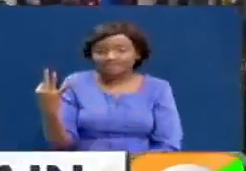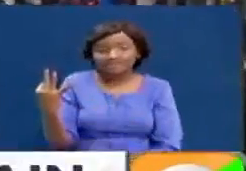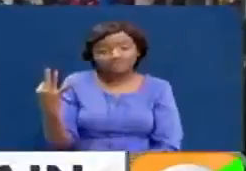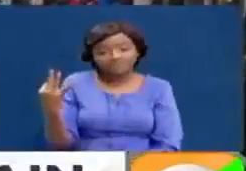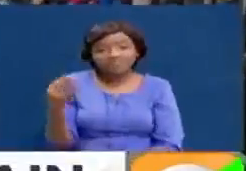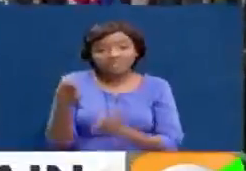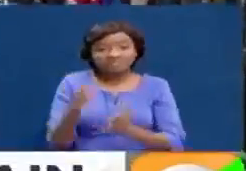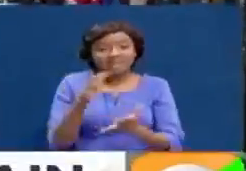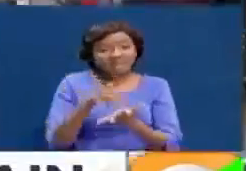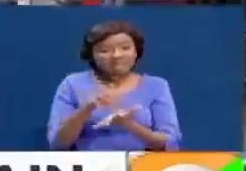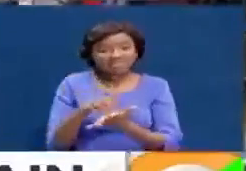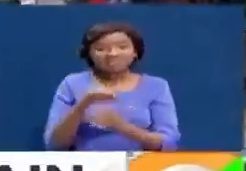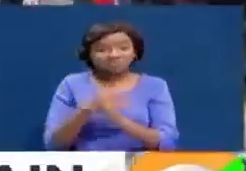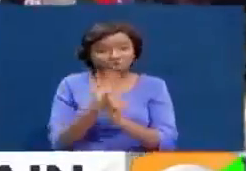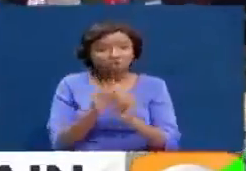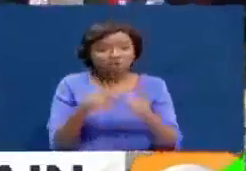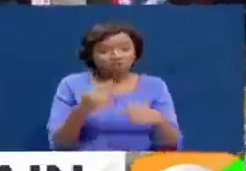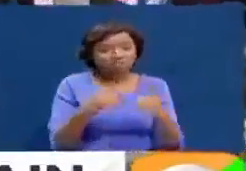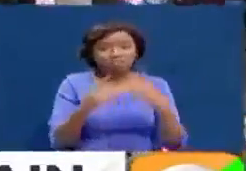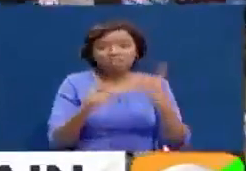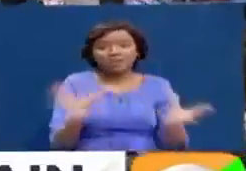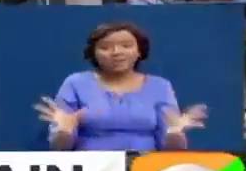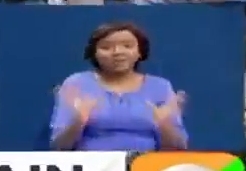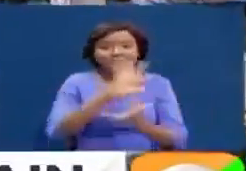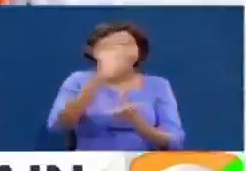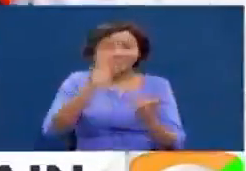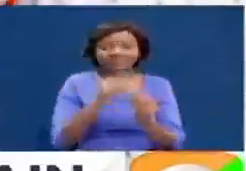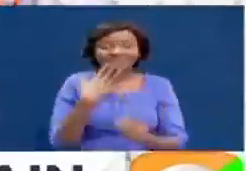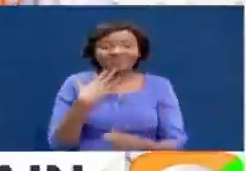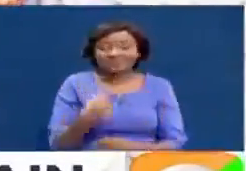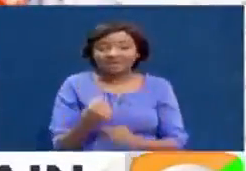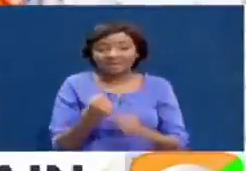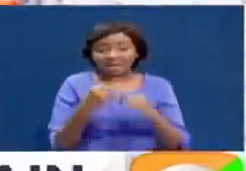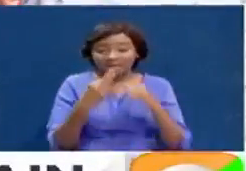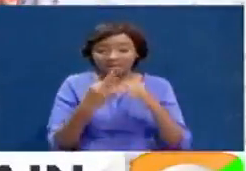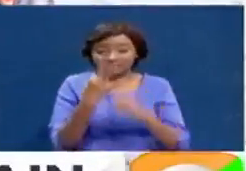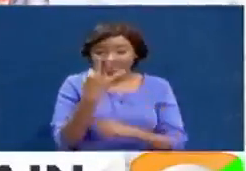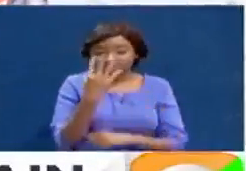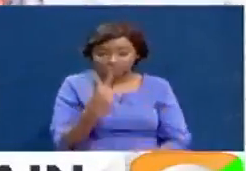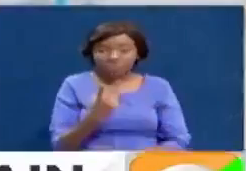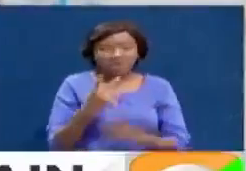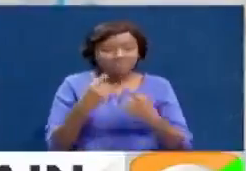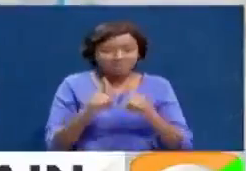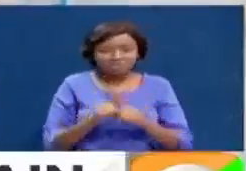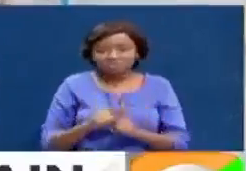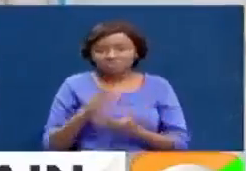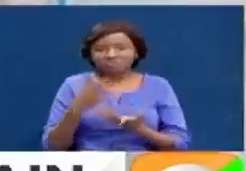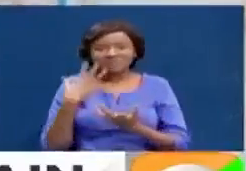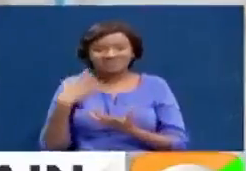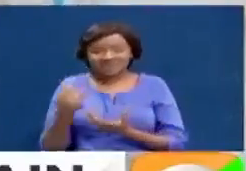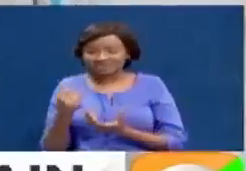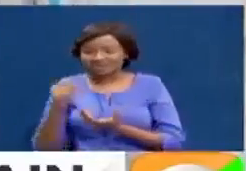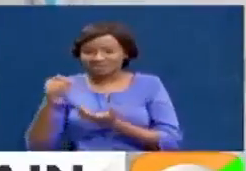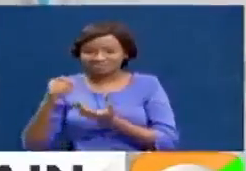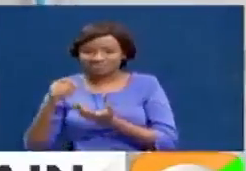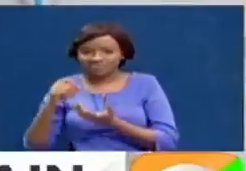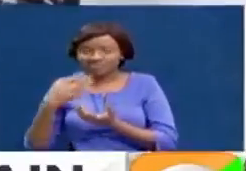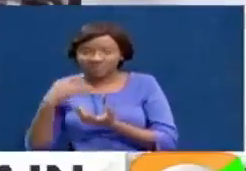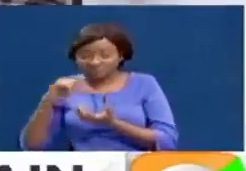With the coronavirus cases now at 582, more than 3,900 contacts have been listed by the ministry. Of